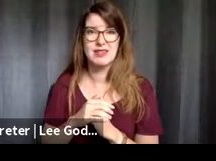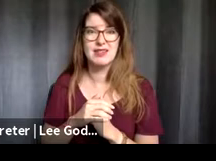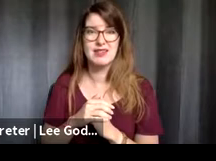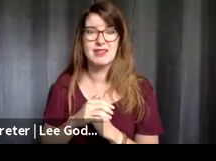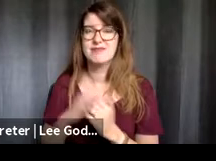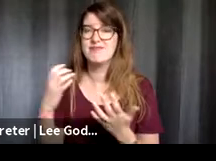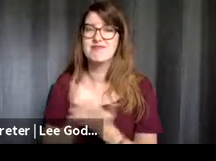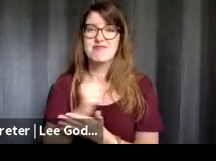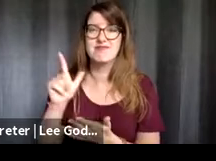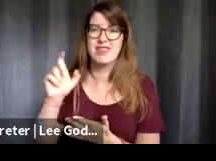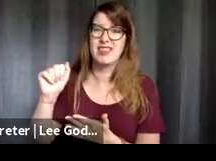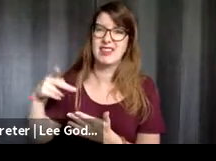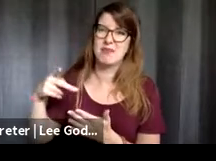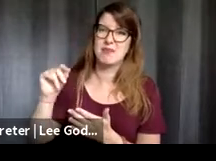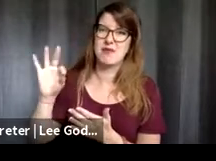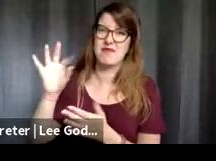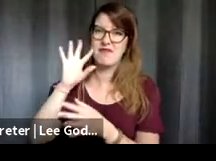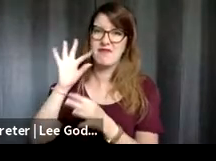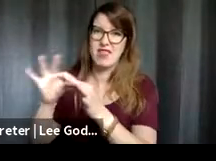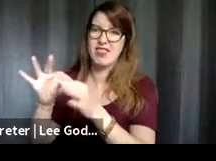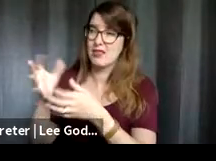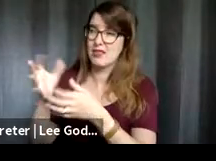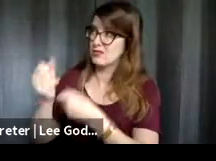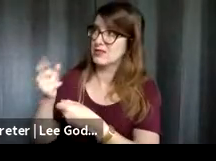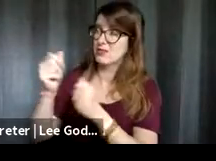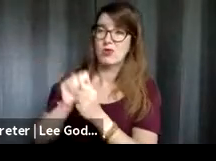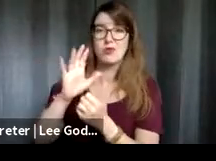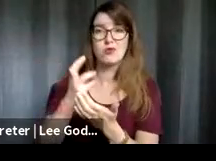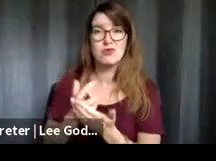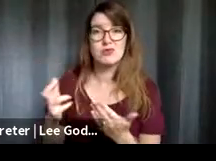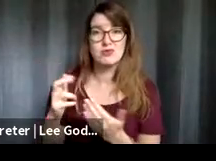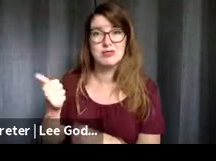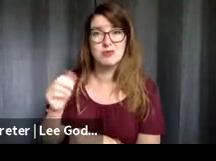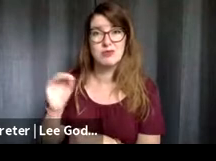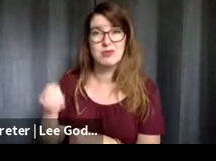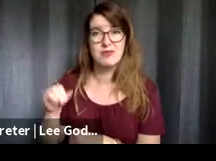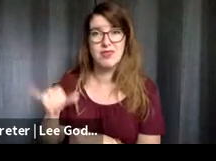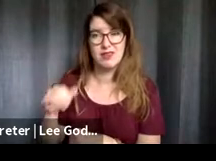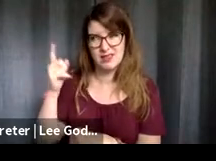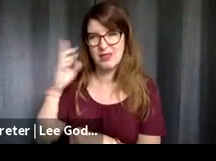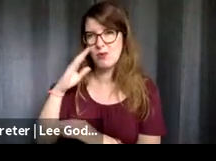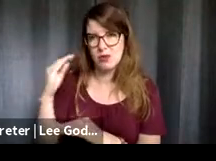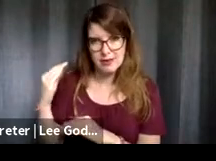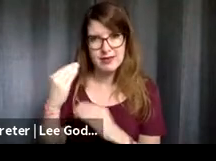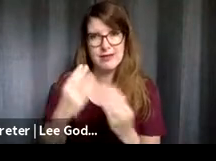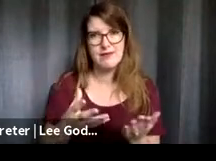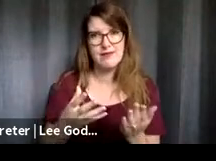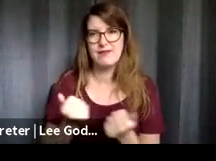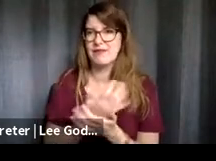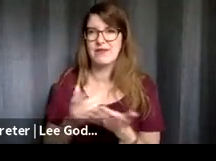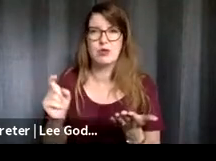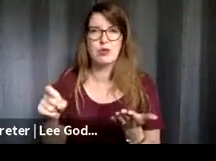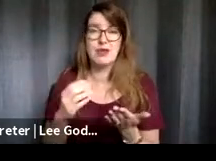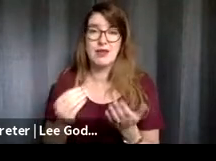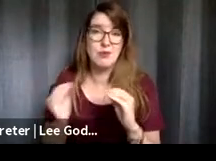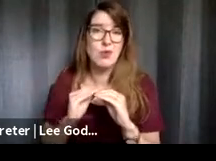take a leap of faith and trust him with your resources or 10% of it. He will give you everything you need